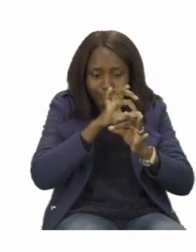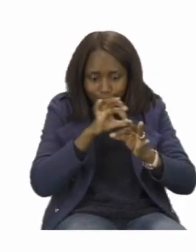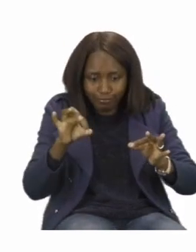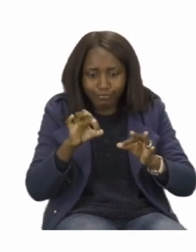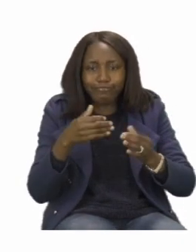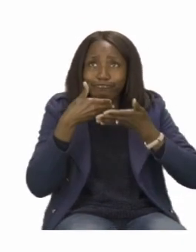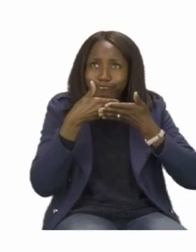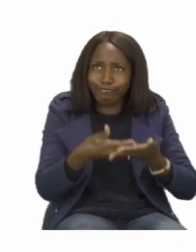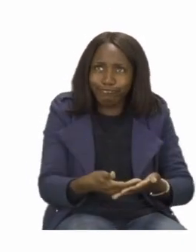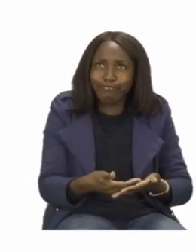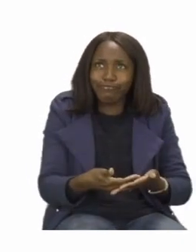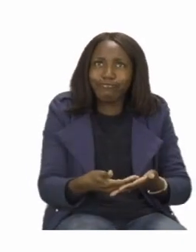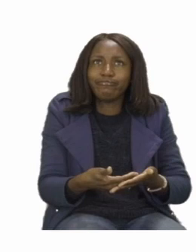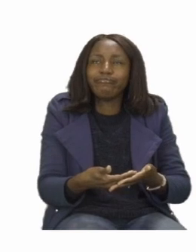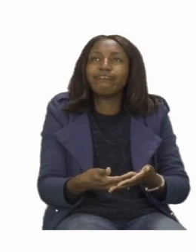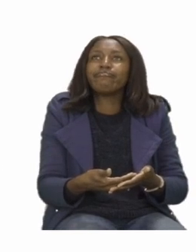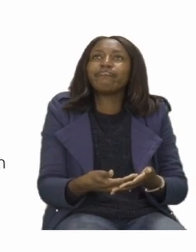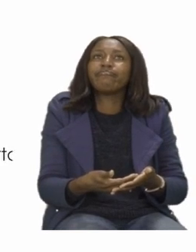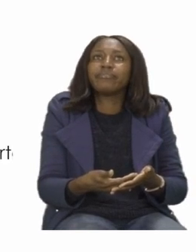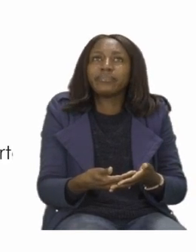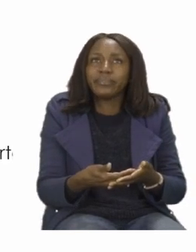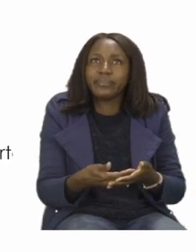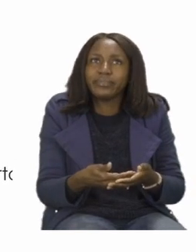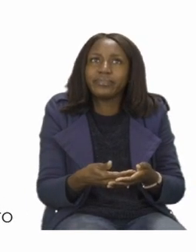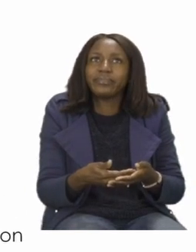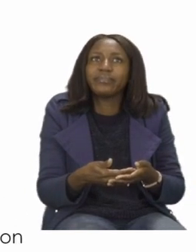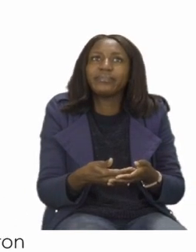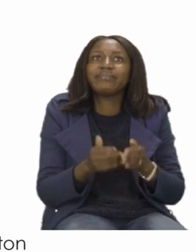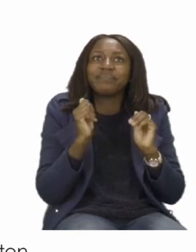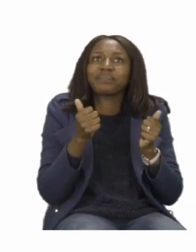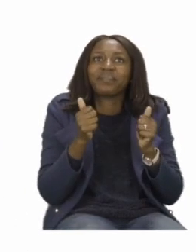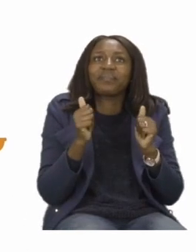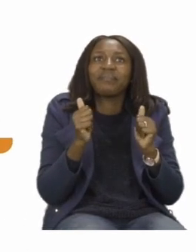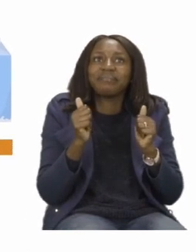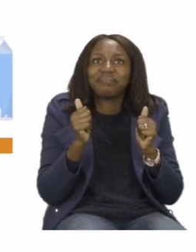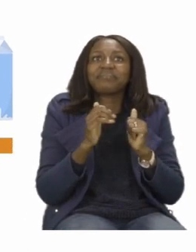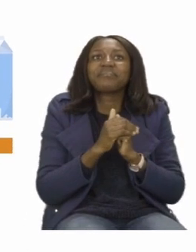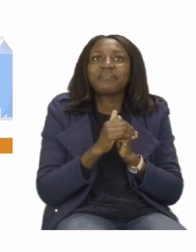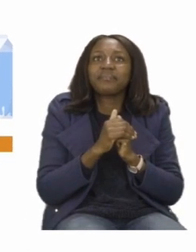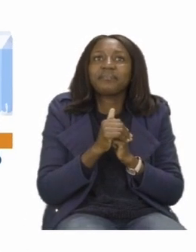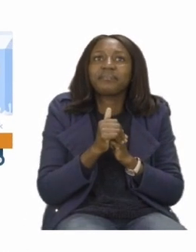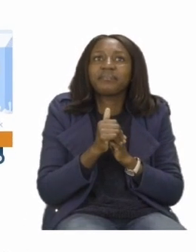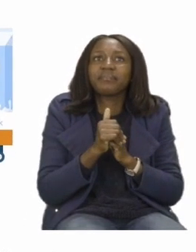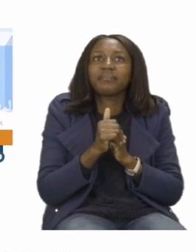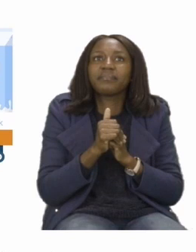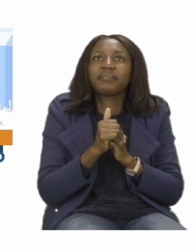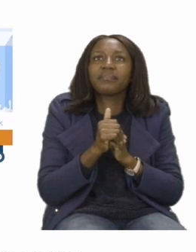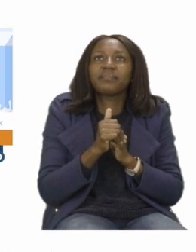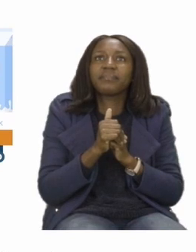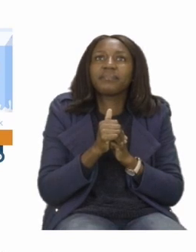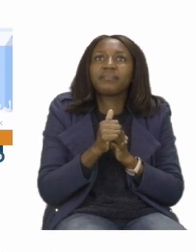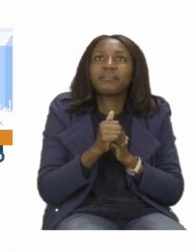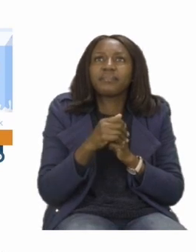heavier than the apple. Well done if you knew the answer. Let's now